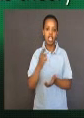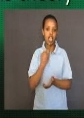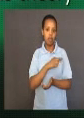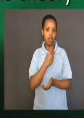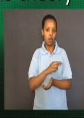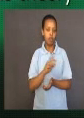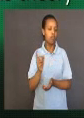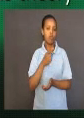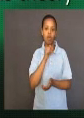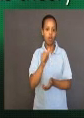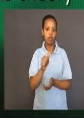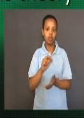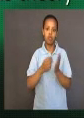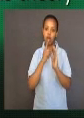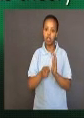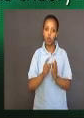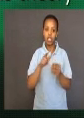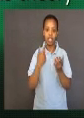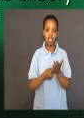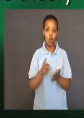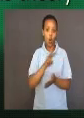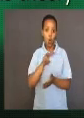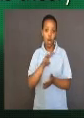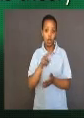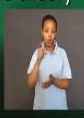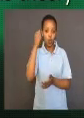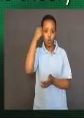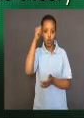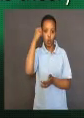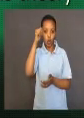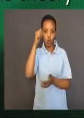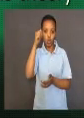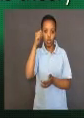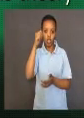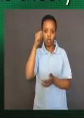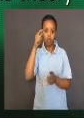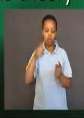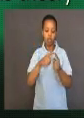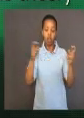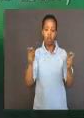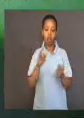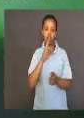theory. So the two theories are often in opposition.